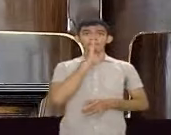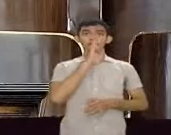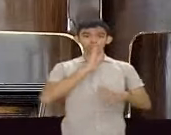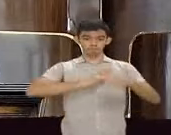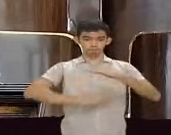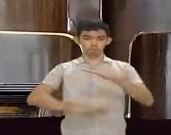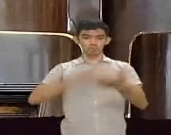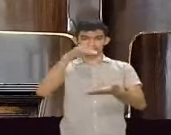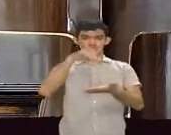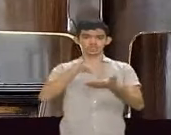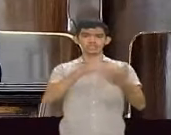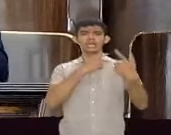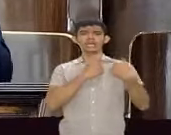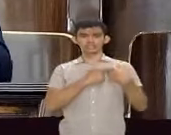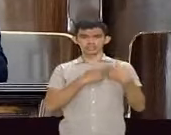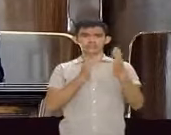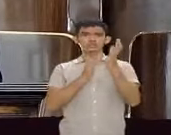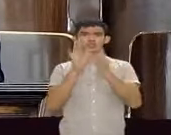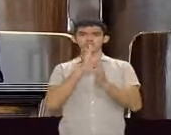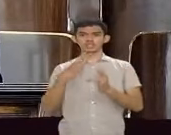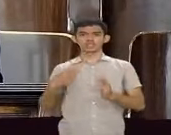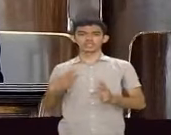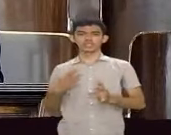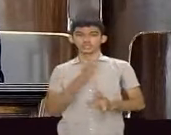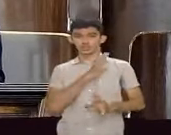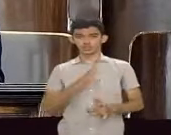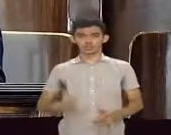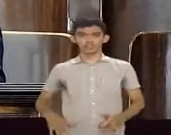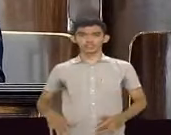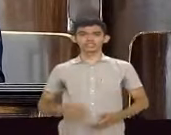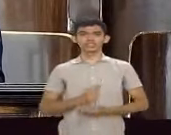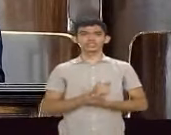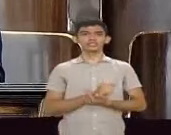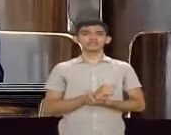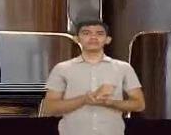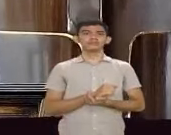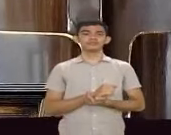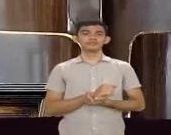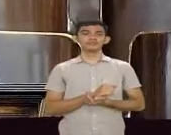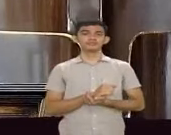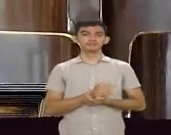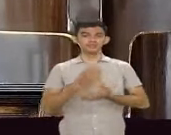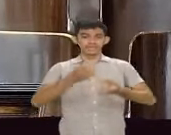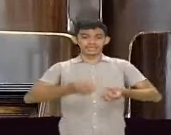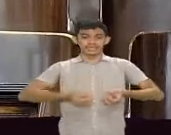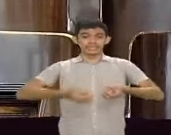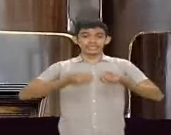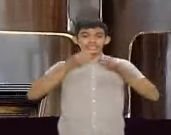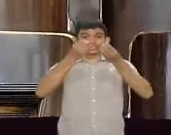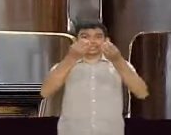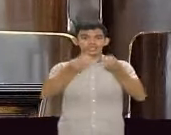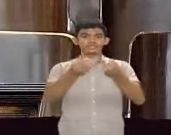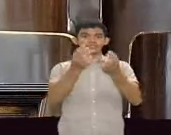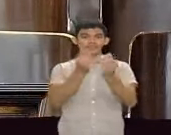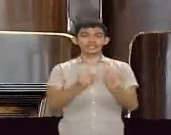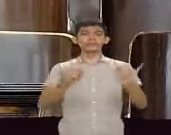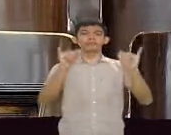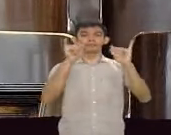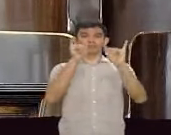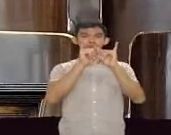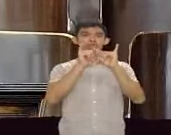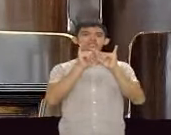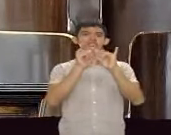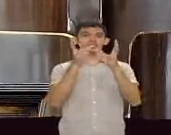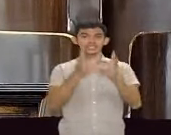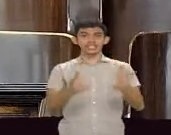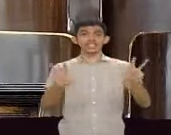heart. If you are born again, this is my challenge to us. Put premium on your spiritual